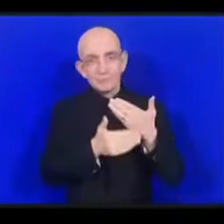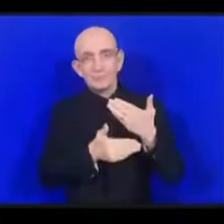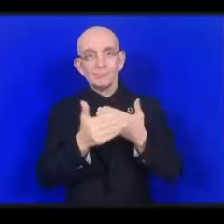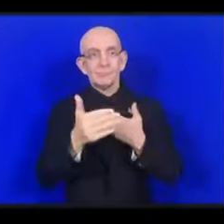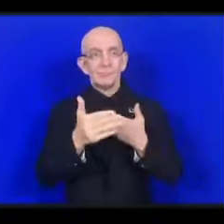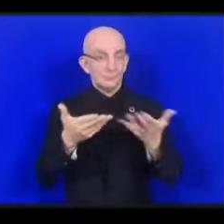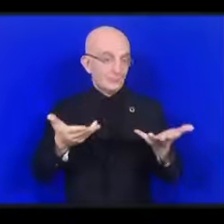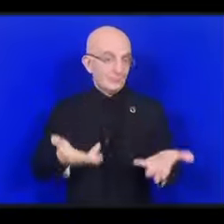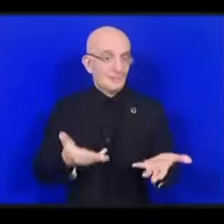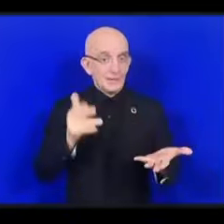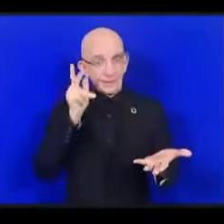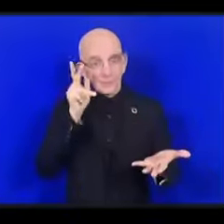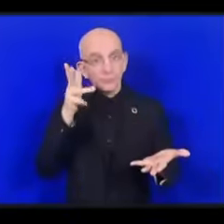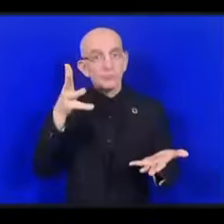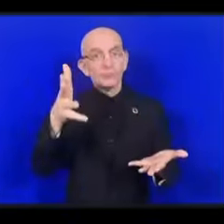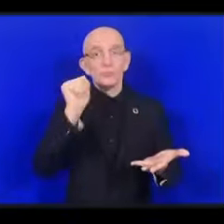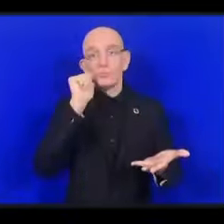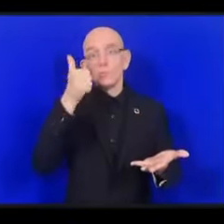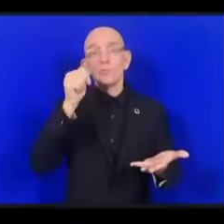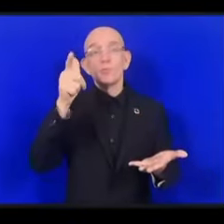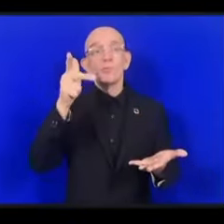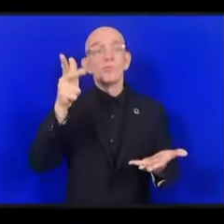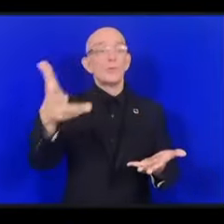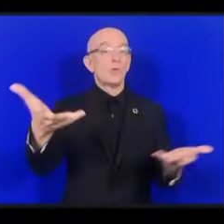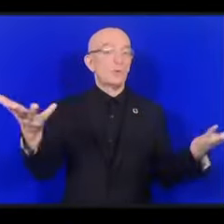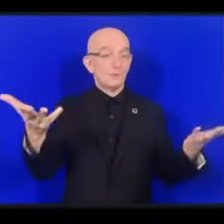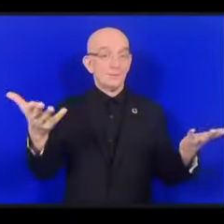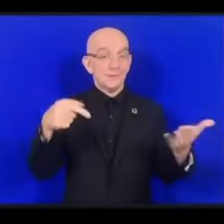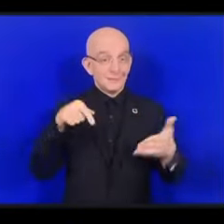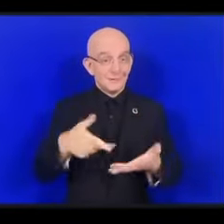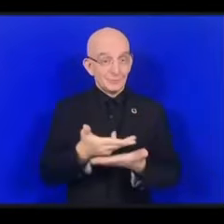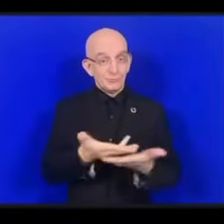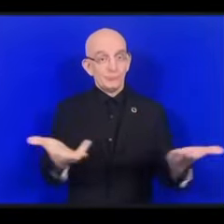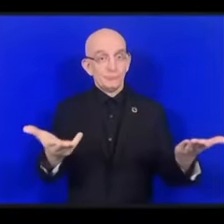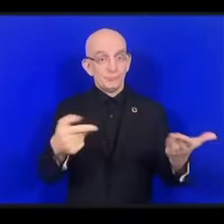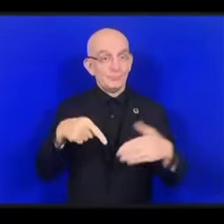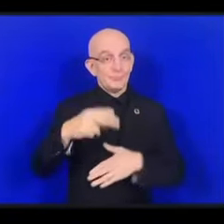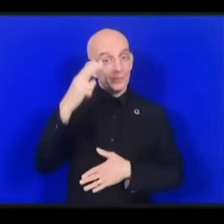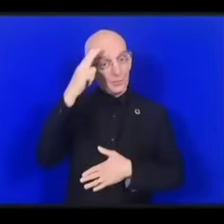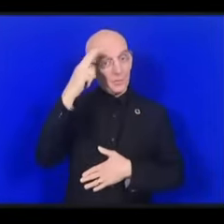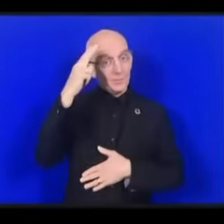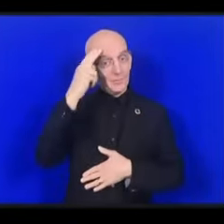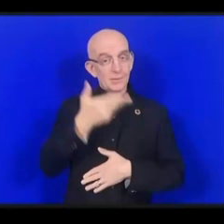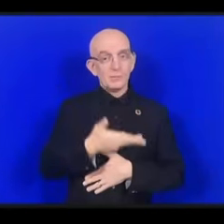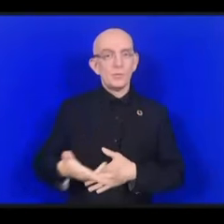welcomes the world to the Internet Governance Forum 2024 in Riyadh.